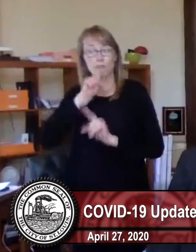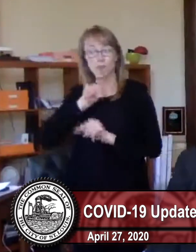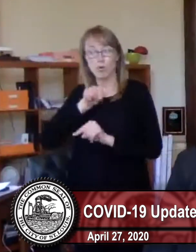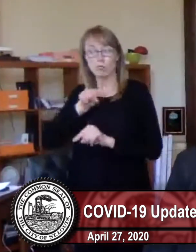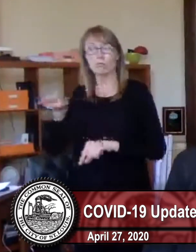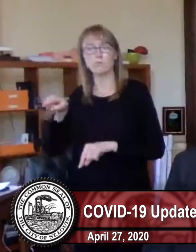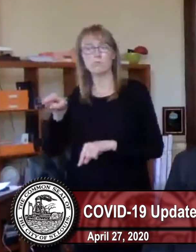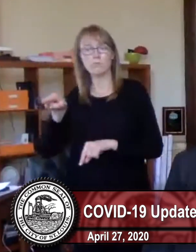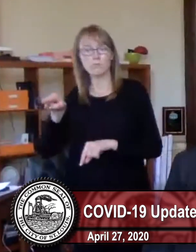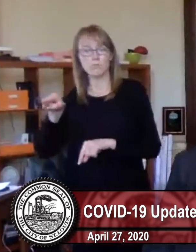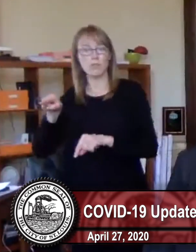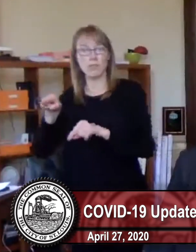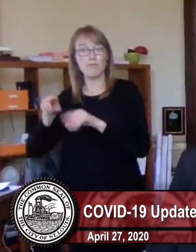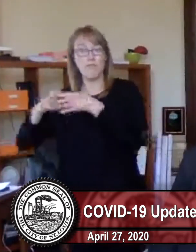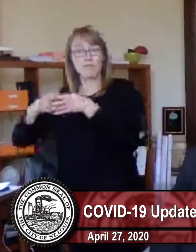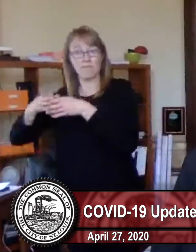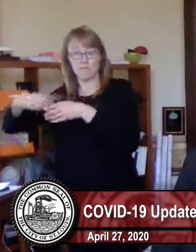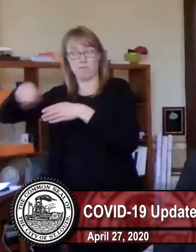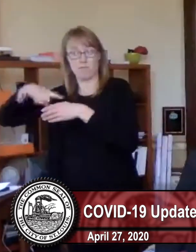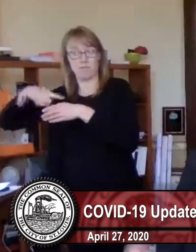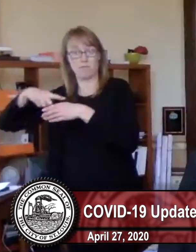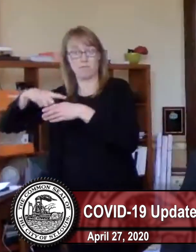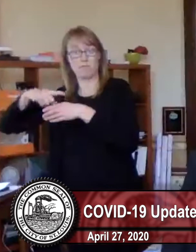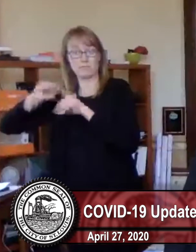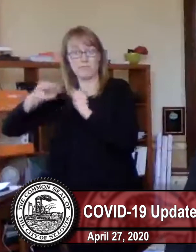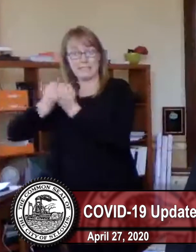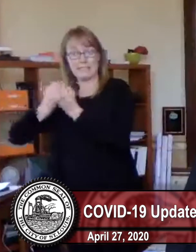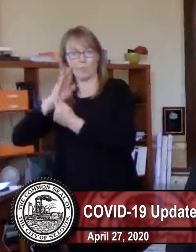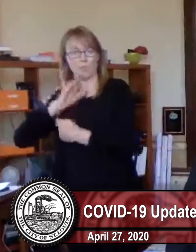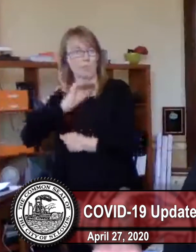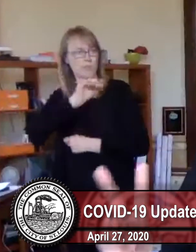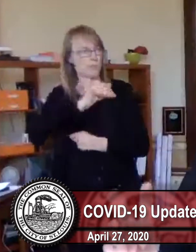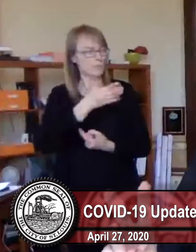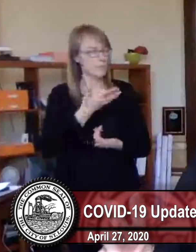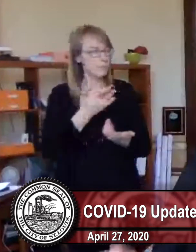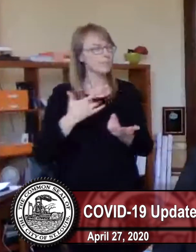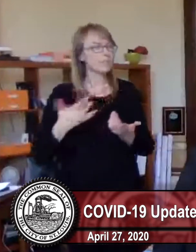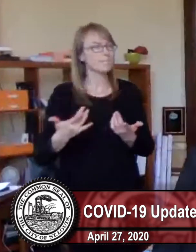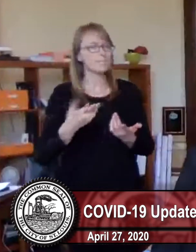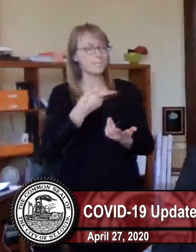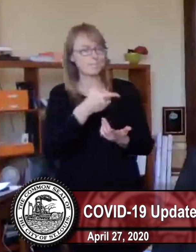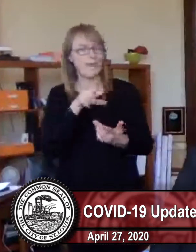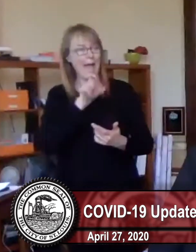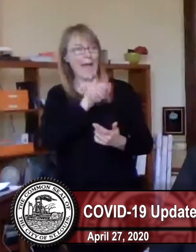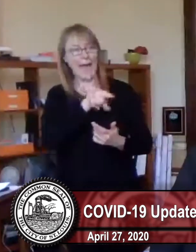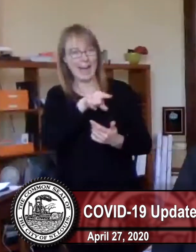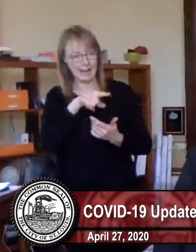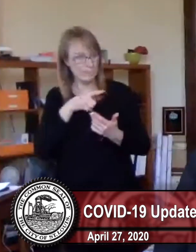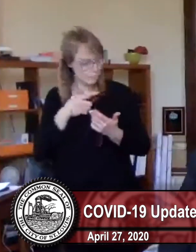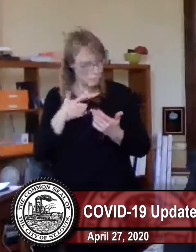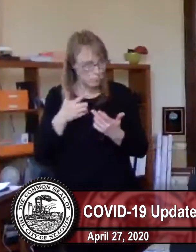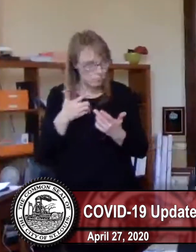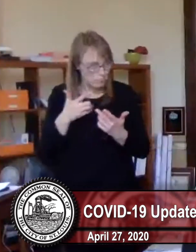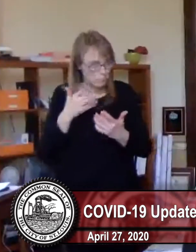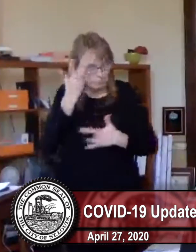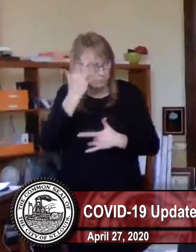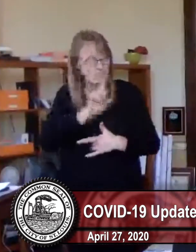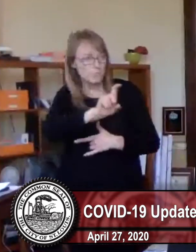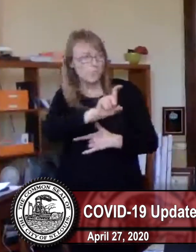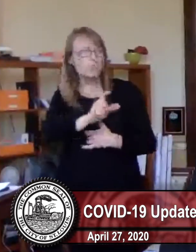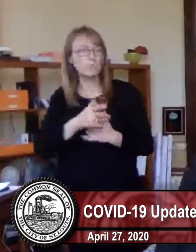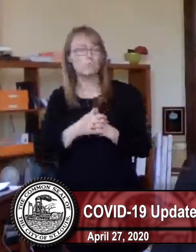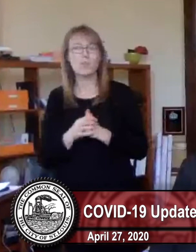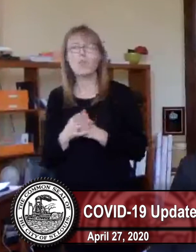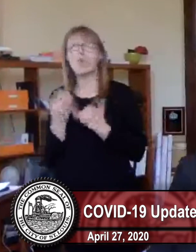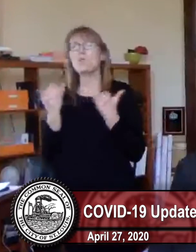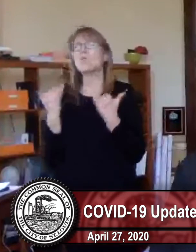traced thousands of individuals now. Right now, I think we're only monitoring 120 people, 130